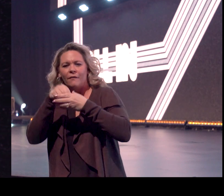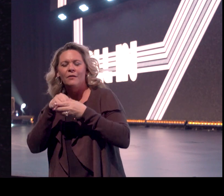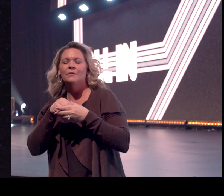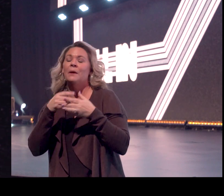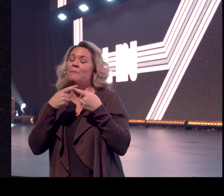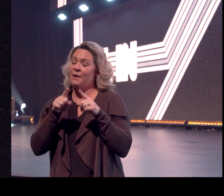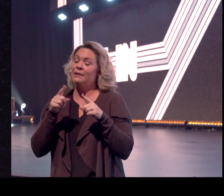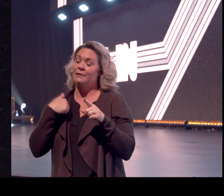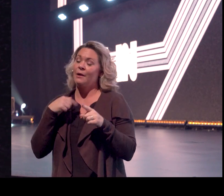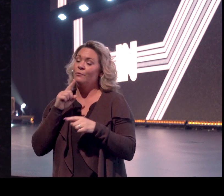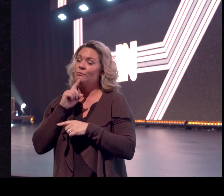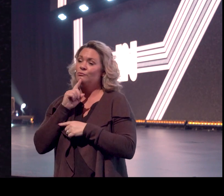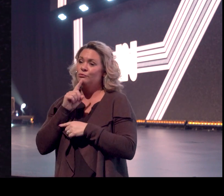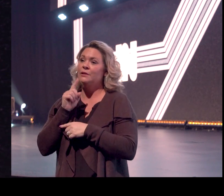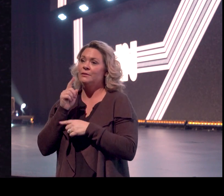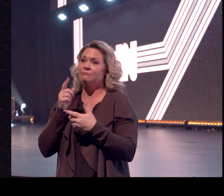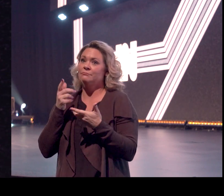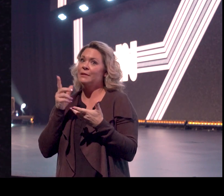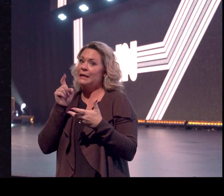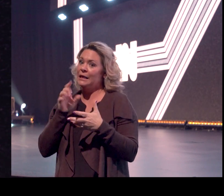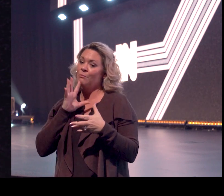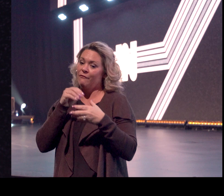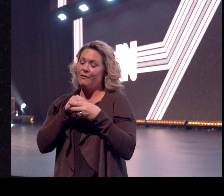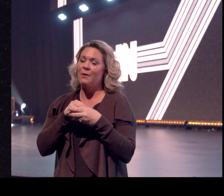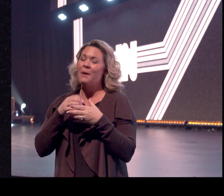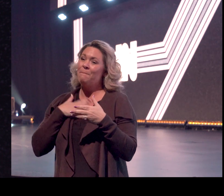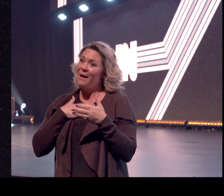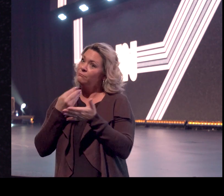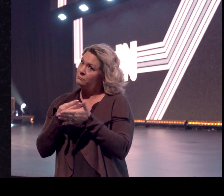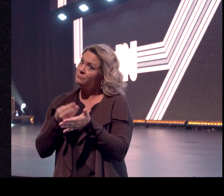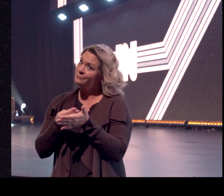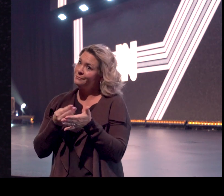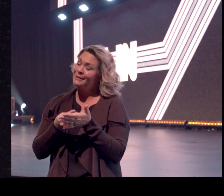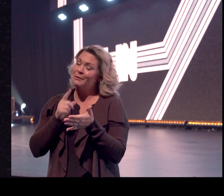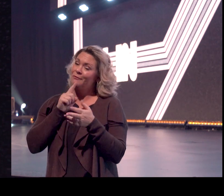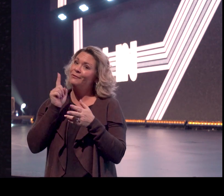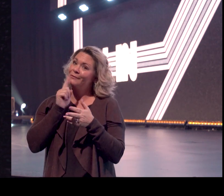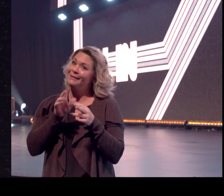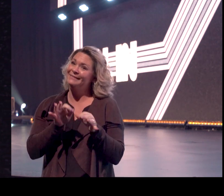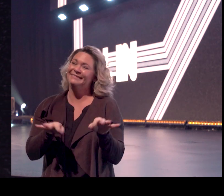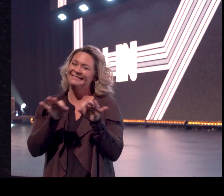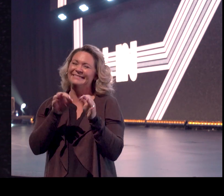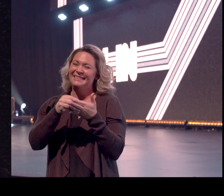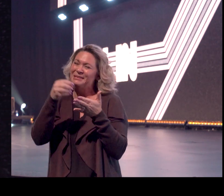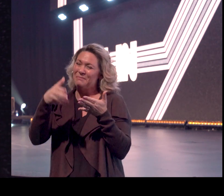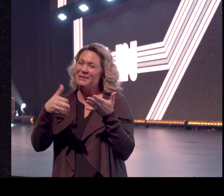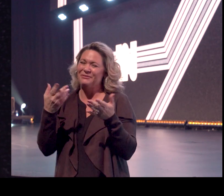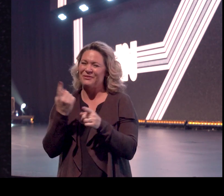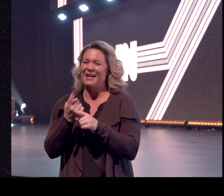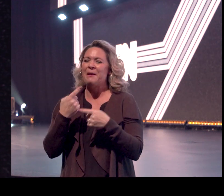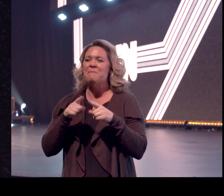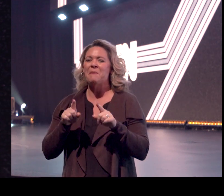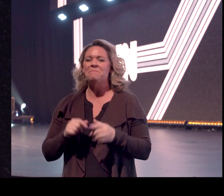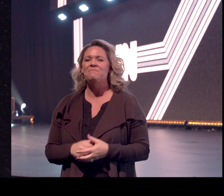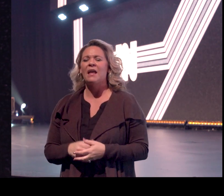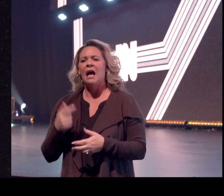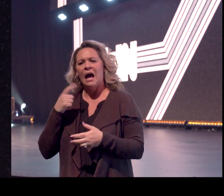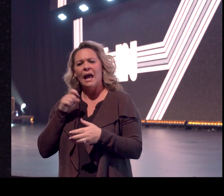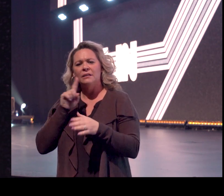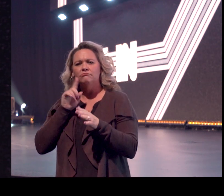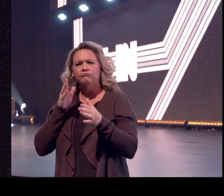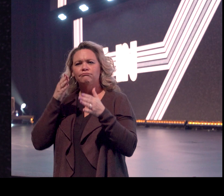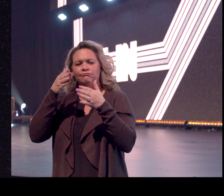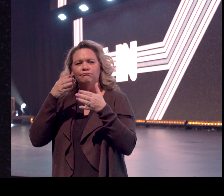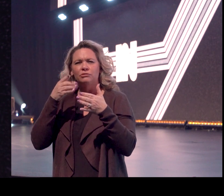more I got involved, I realized, no, I was crazy needed. Primarily my pocketbook because weddings are very, very expensive. But no,